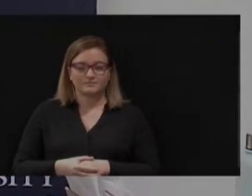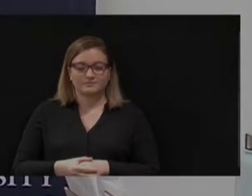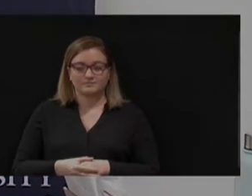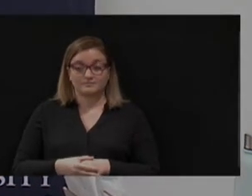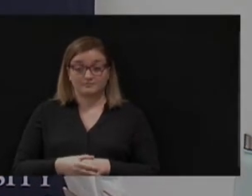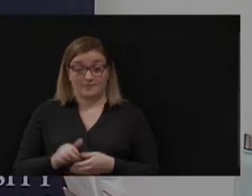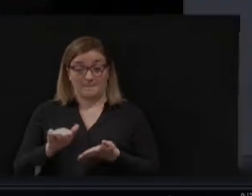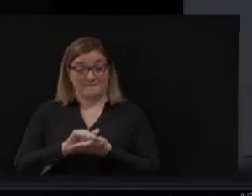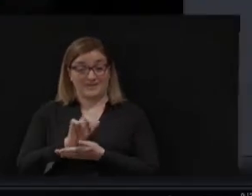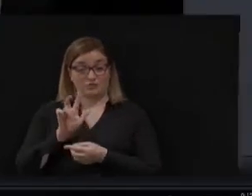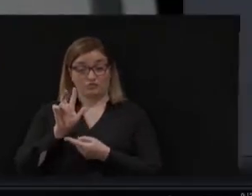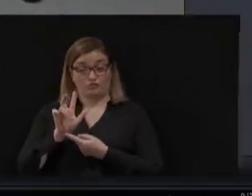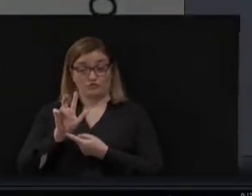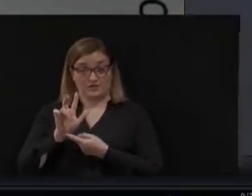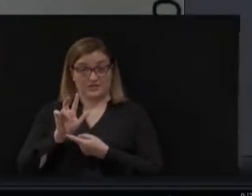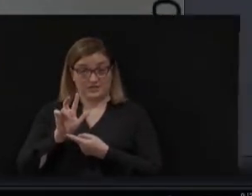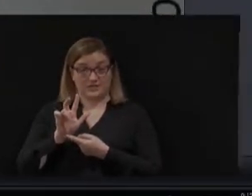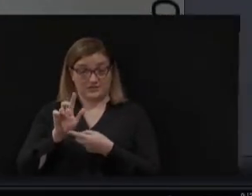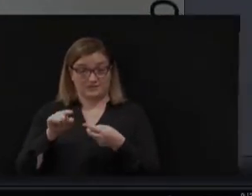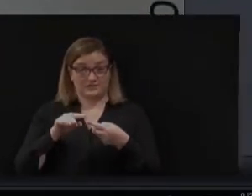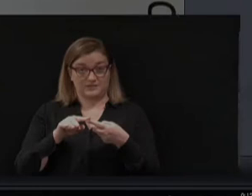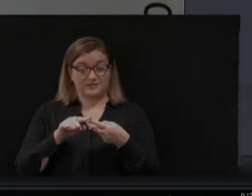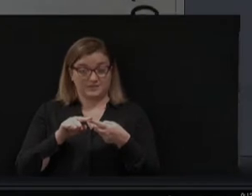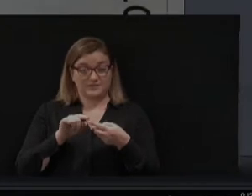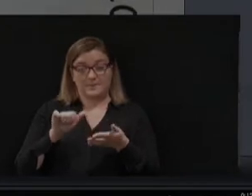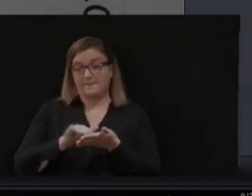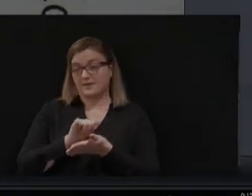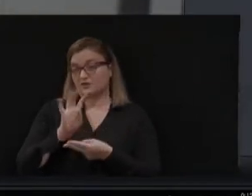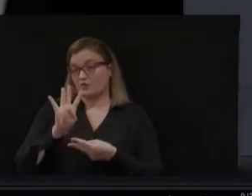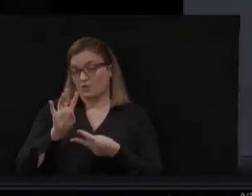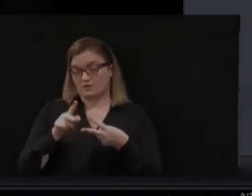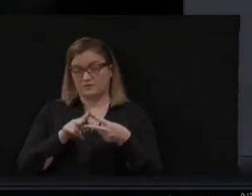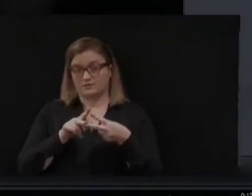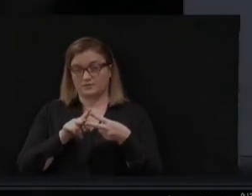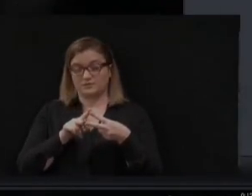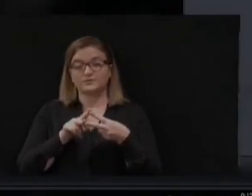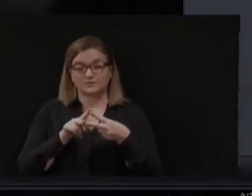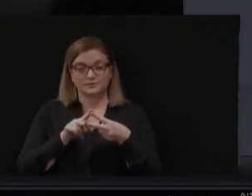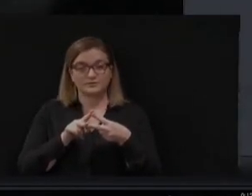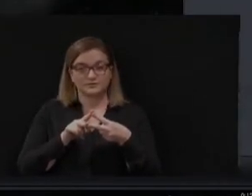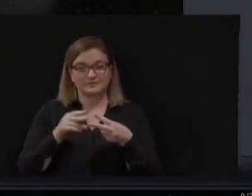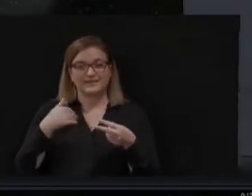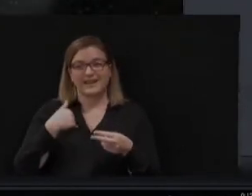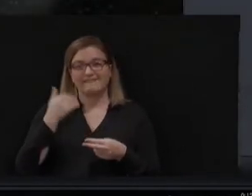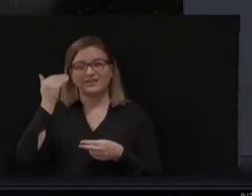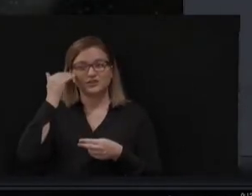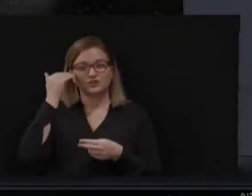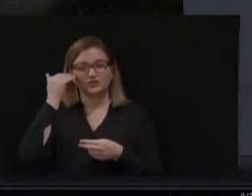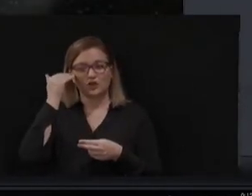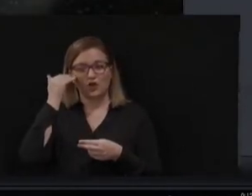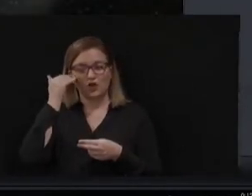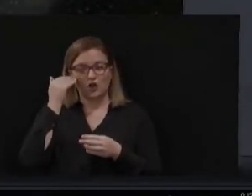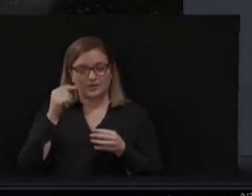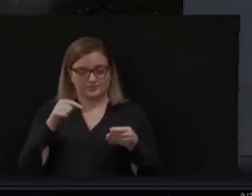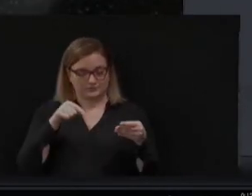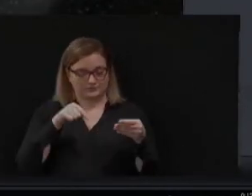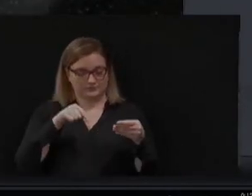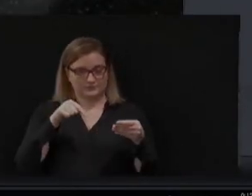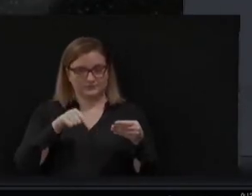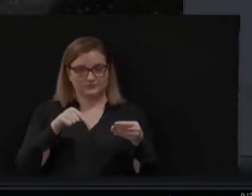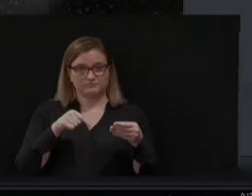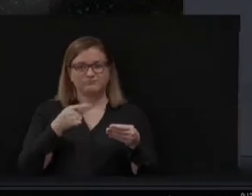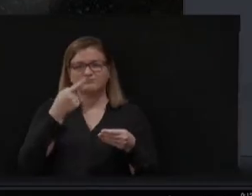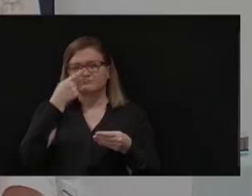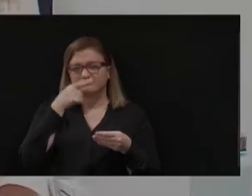and on page 3 and on the back, page 4, there is a knowledge survey. I'm going to ask you to